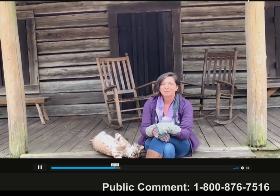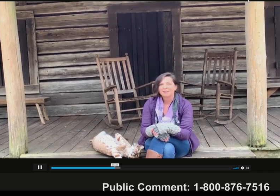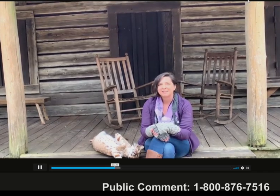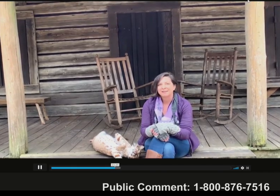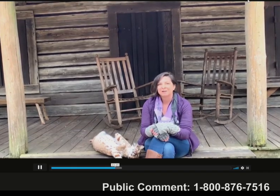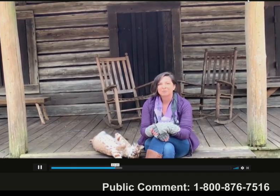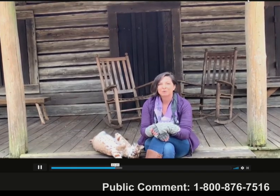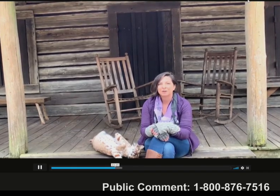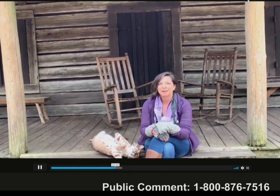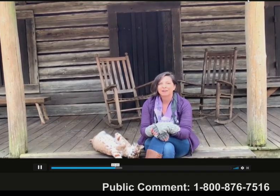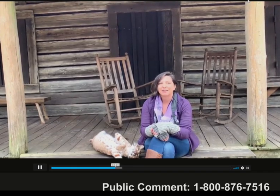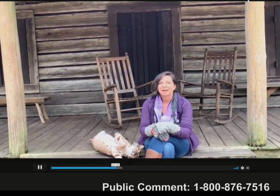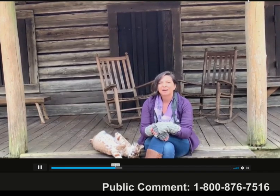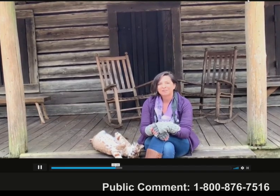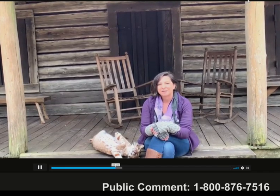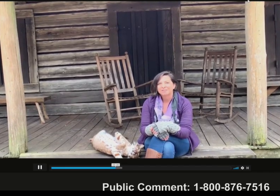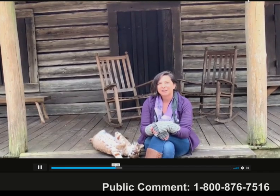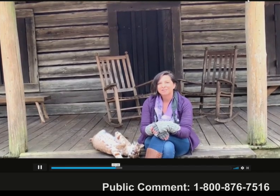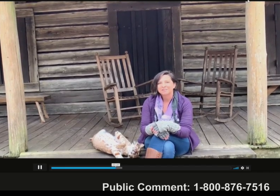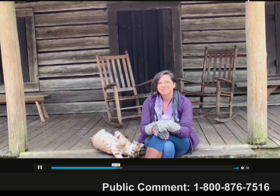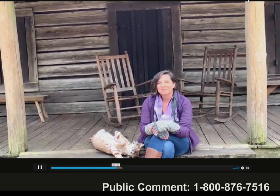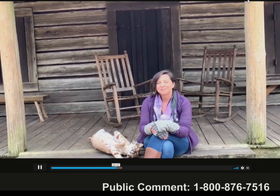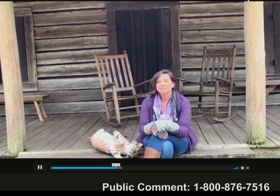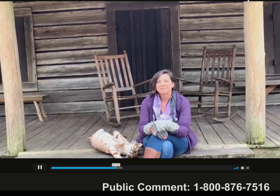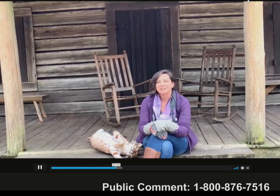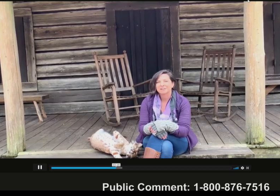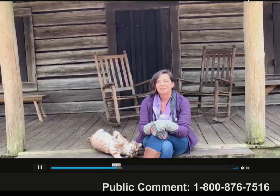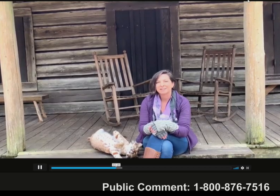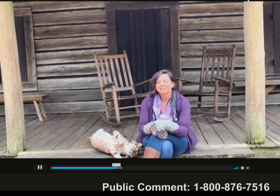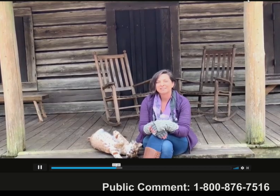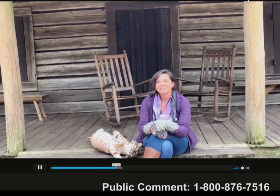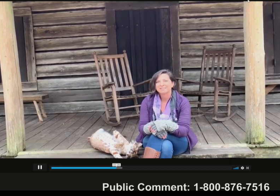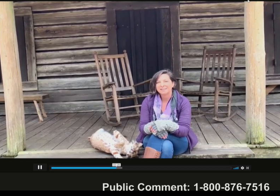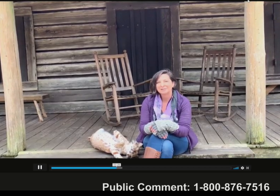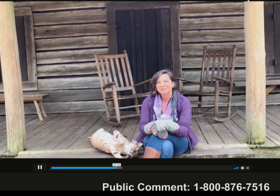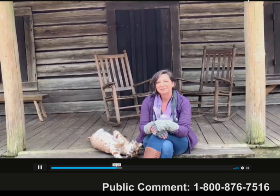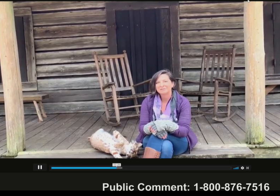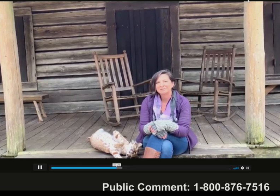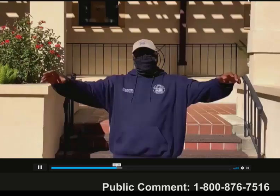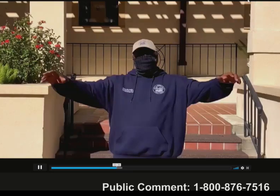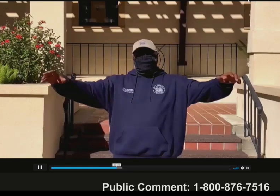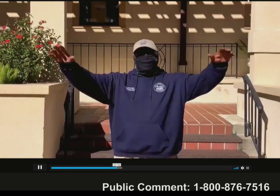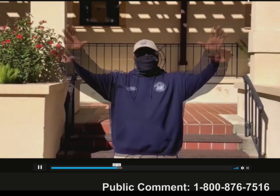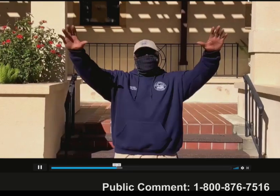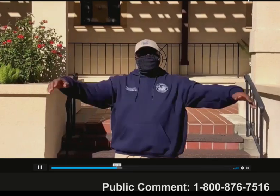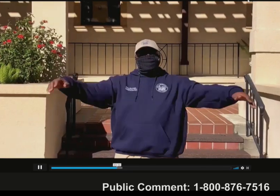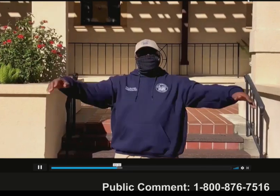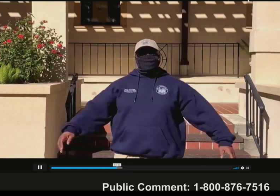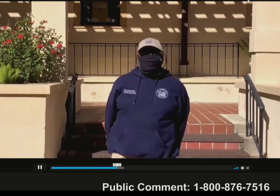and painting and woodworking. After 35 years of service, you've certainly earned it. Thank you. Hey,